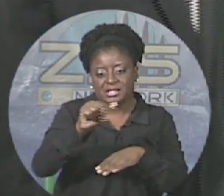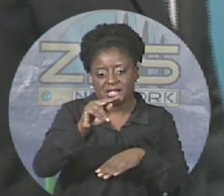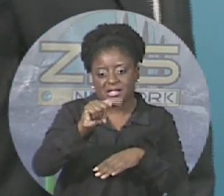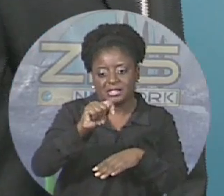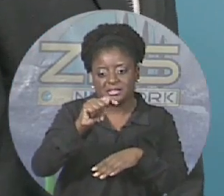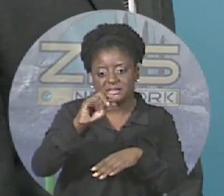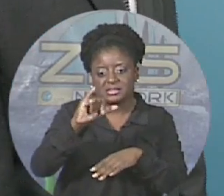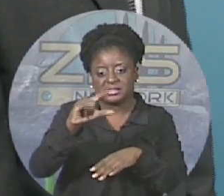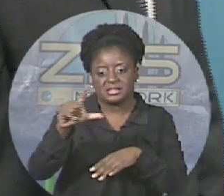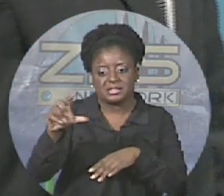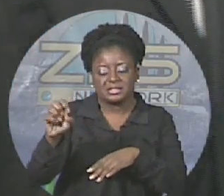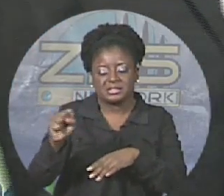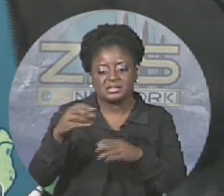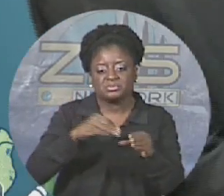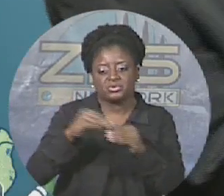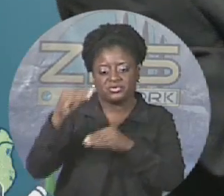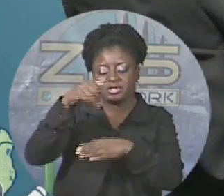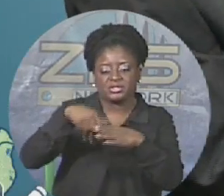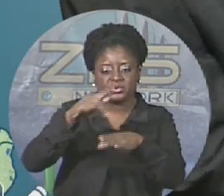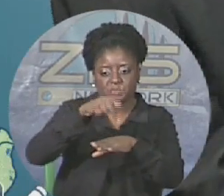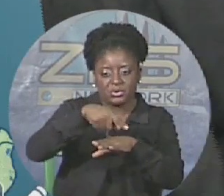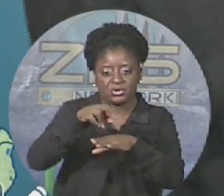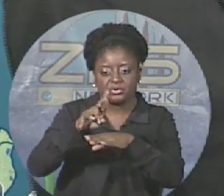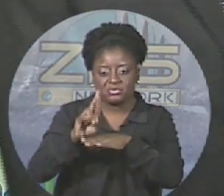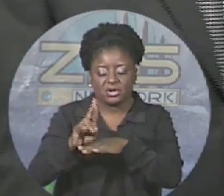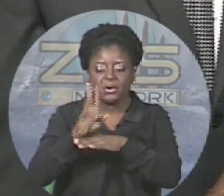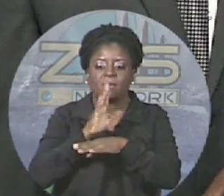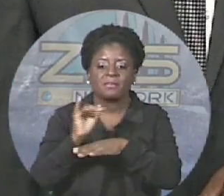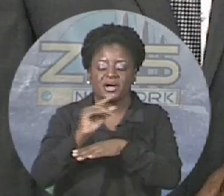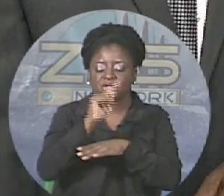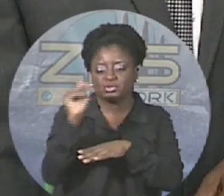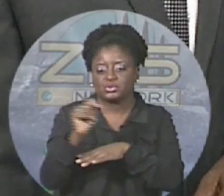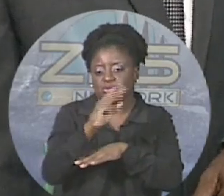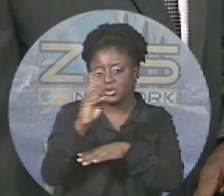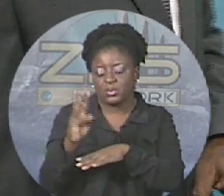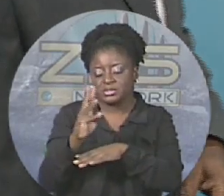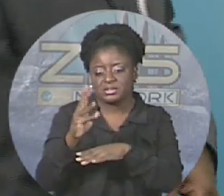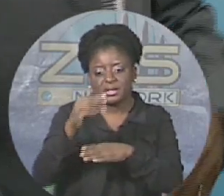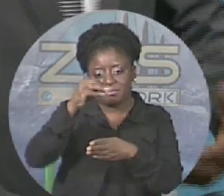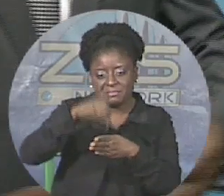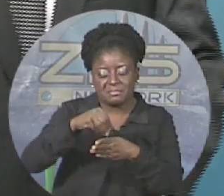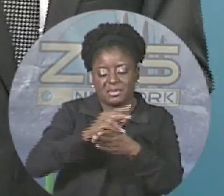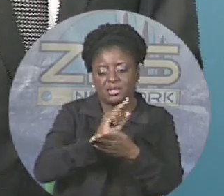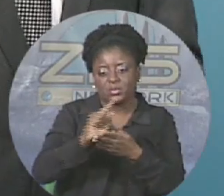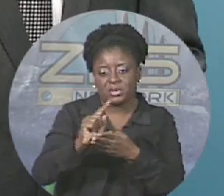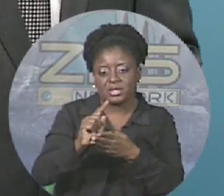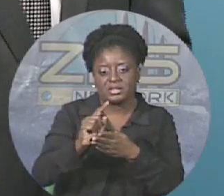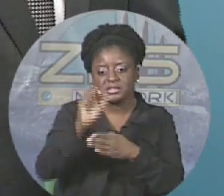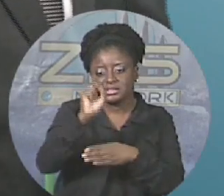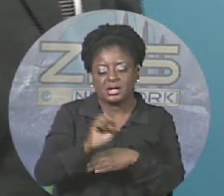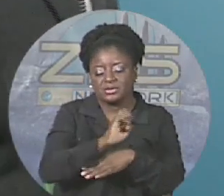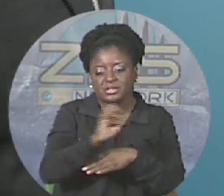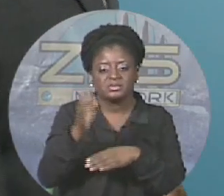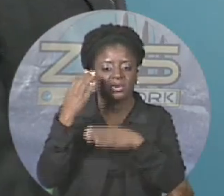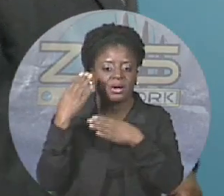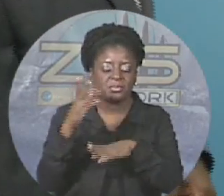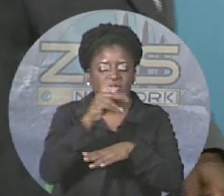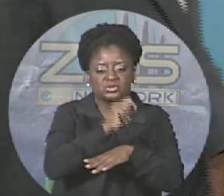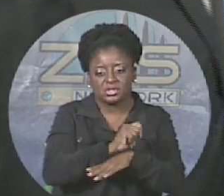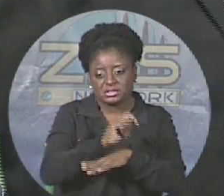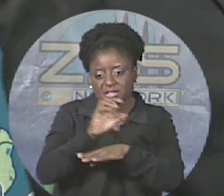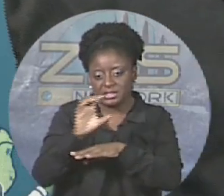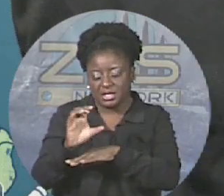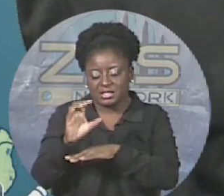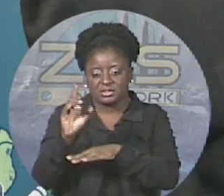Rico by Tuesday, Wednesday time frame. And of course, by the middle of the week, Wednesday into Thursday, the southeast Bahamas, Turks and Caicos Islands, you guys